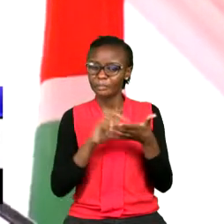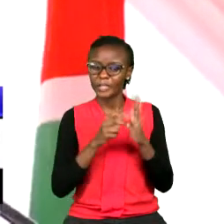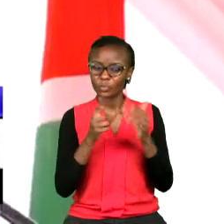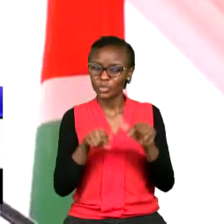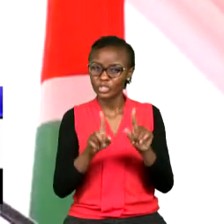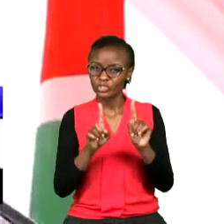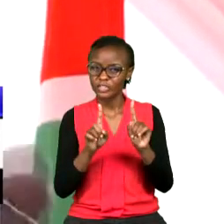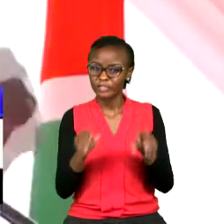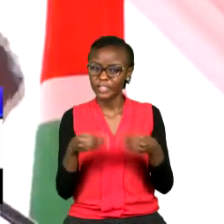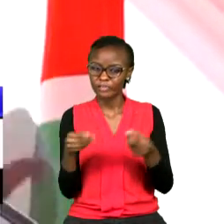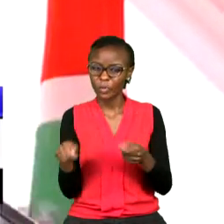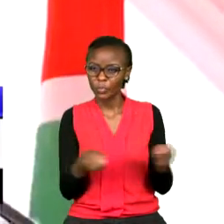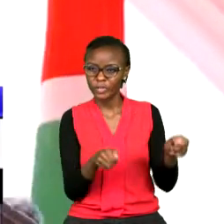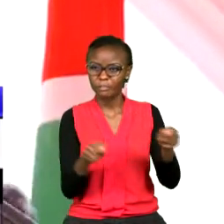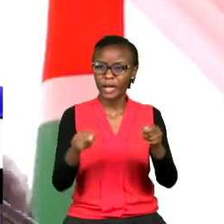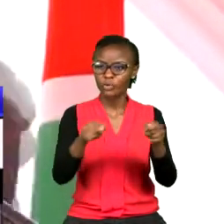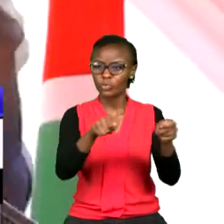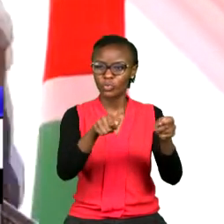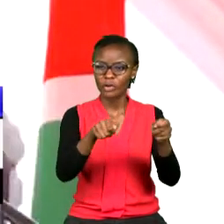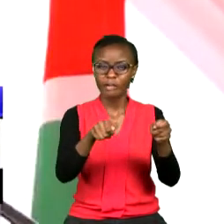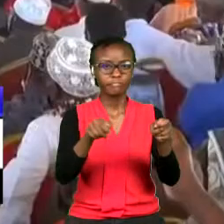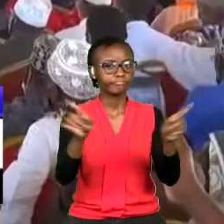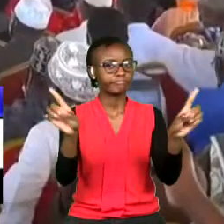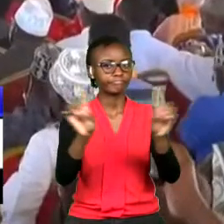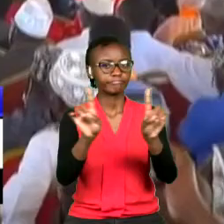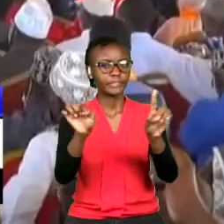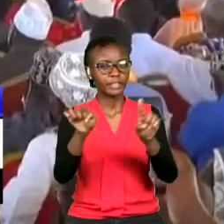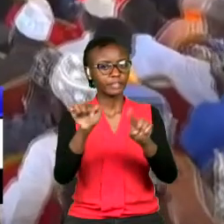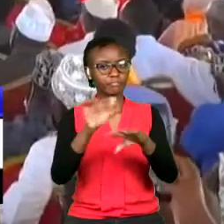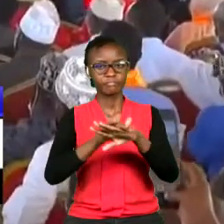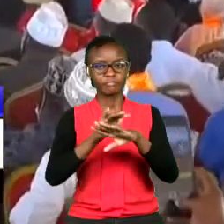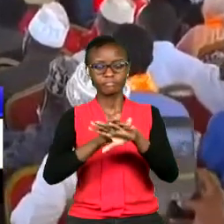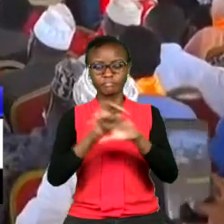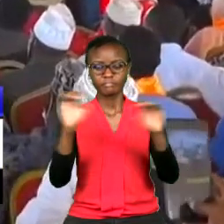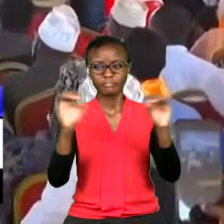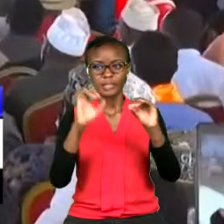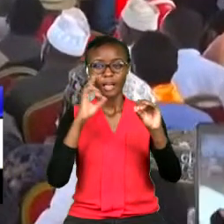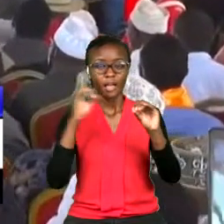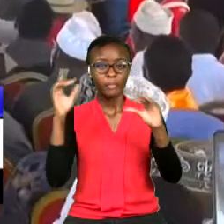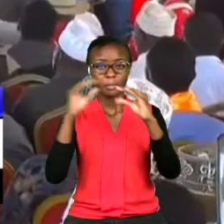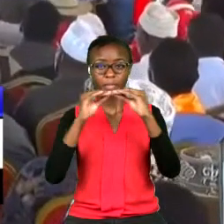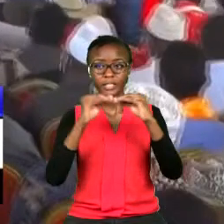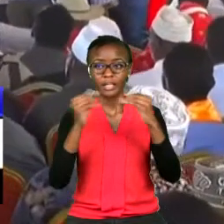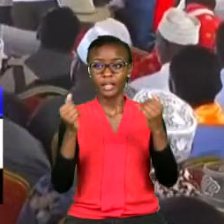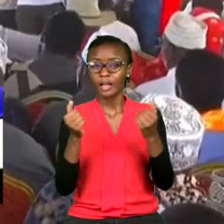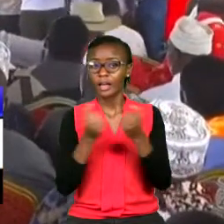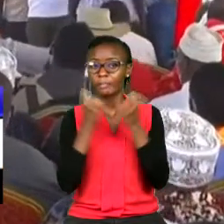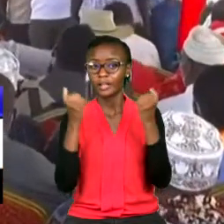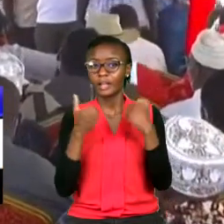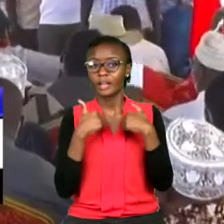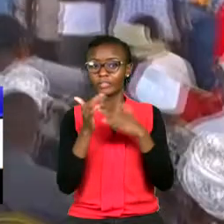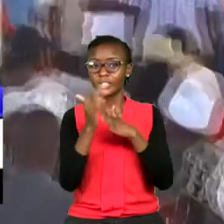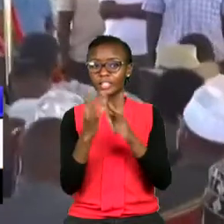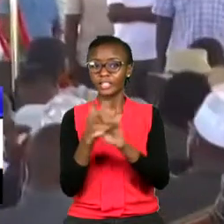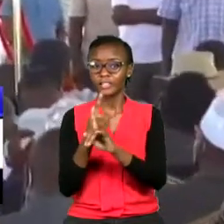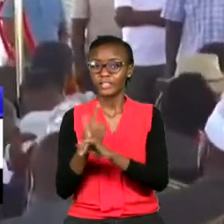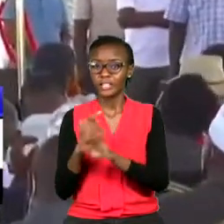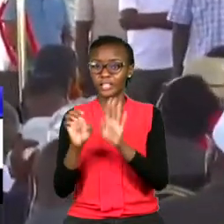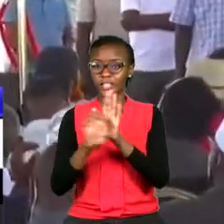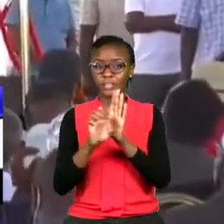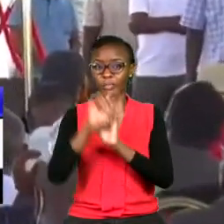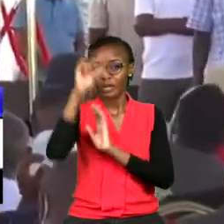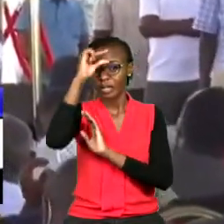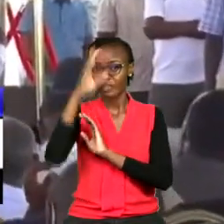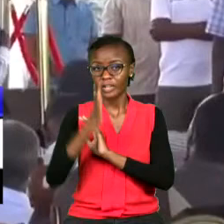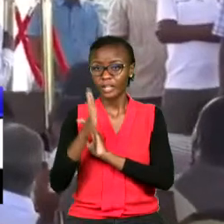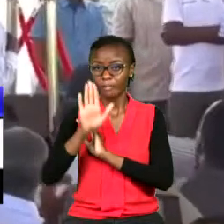wheelbarrow. Hiyo sio ngwana. The meeting in Garissa was attended by several leaders, among them area governor